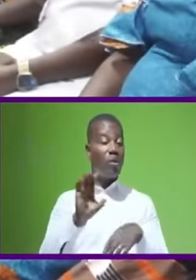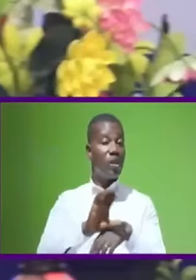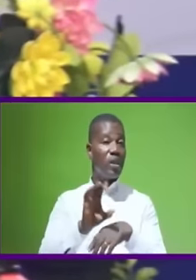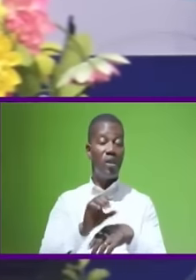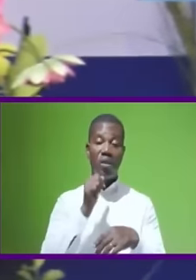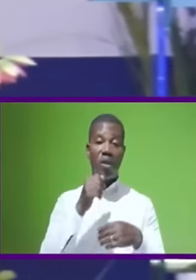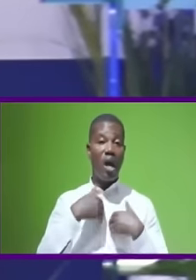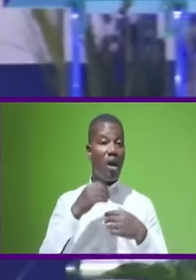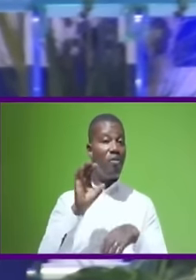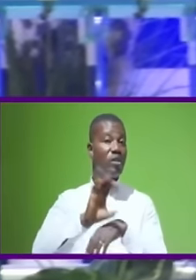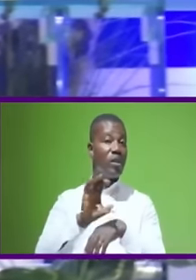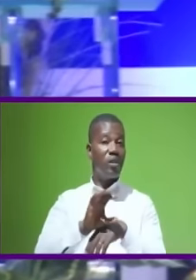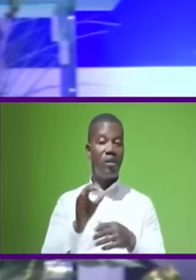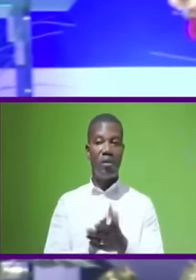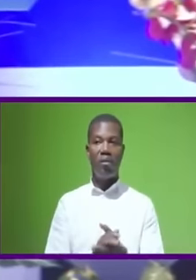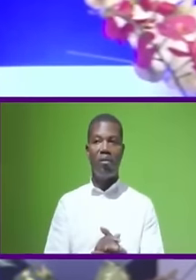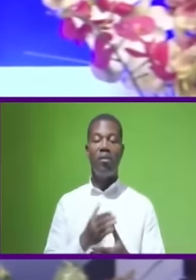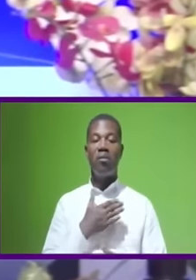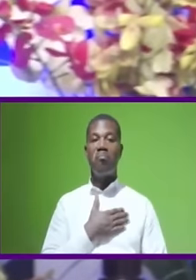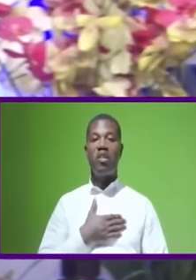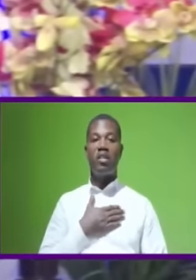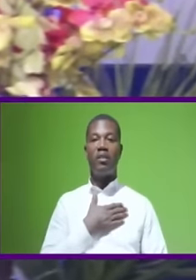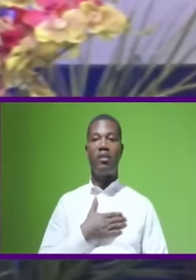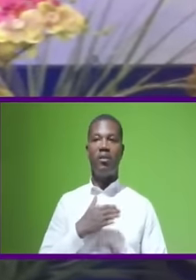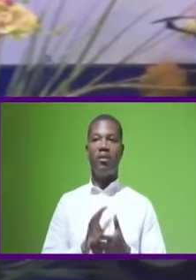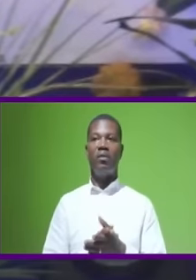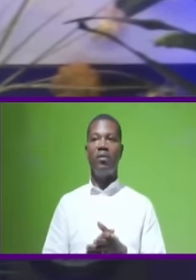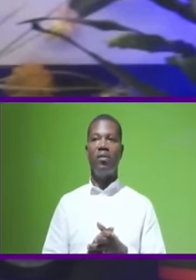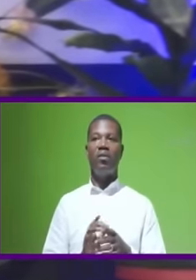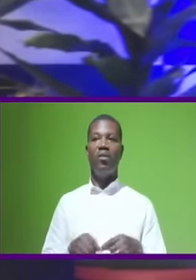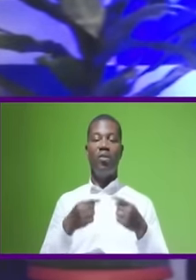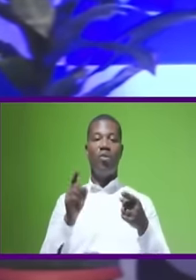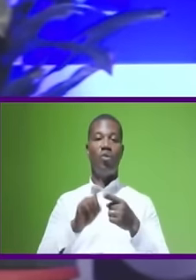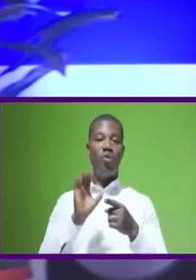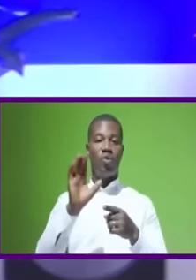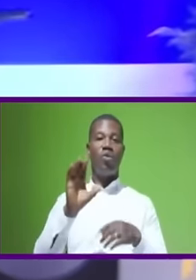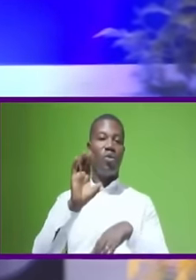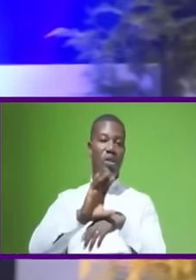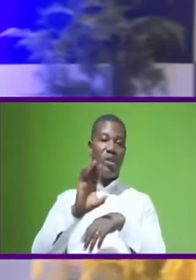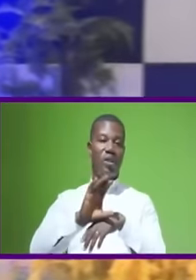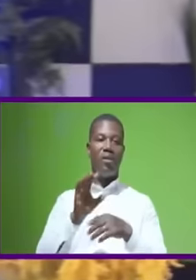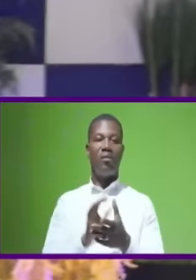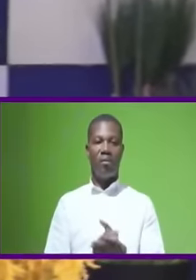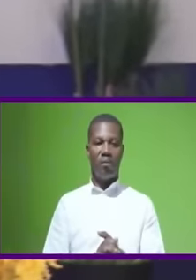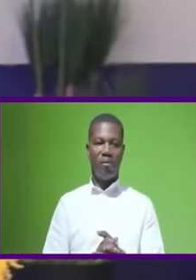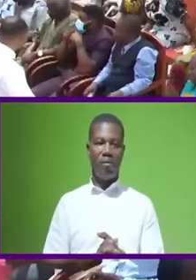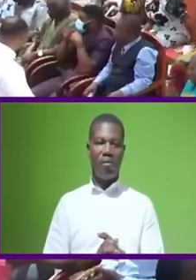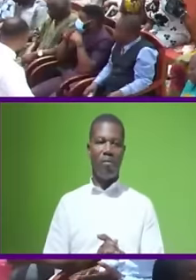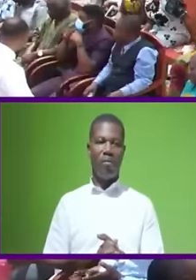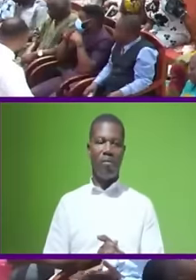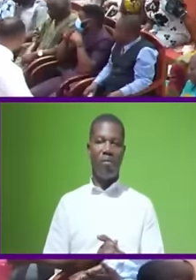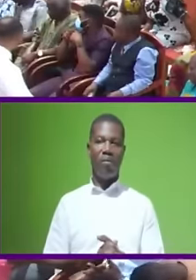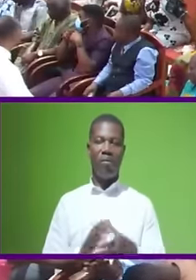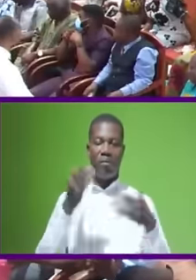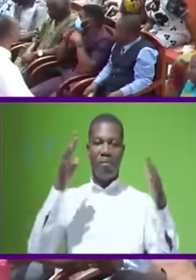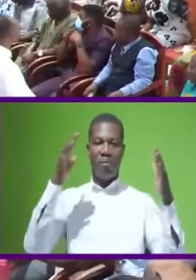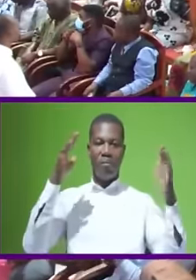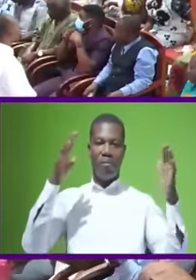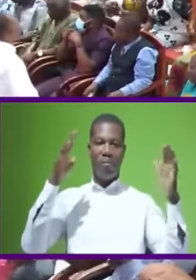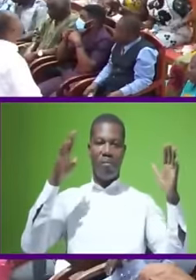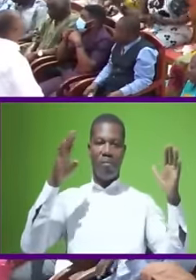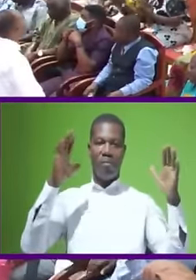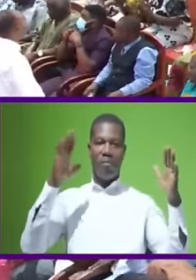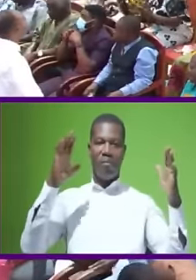Don't you attend church? I beg, go to your church. Please go to your church. But Sam can see